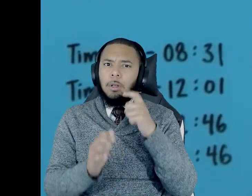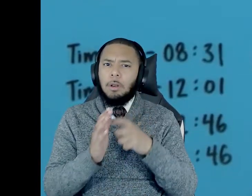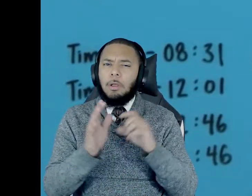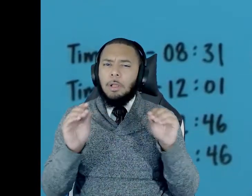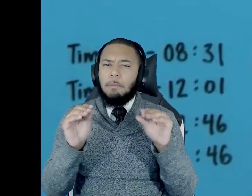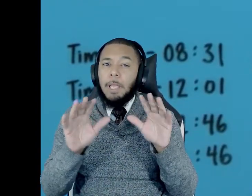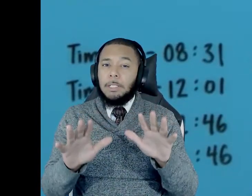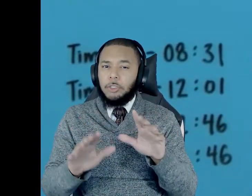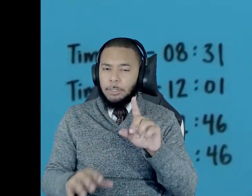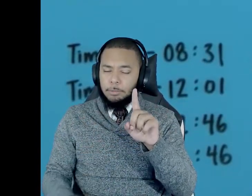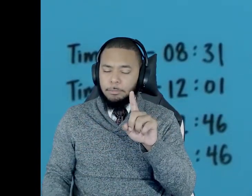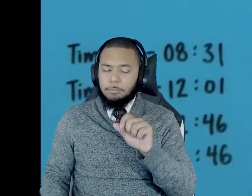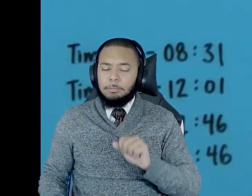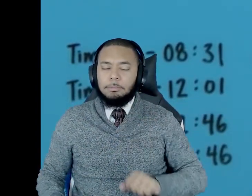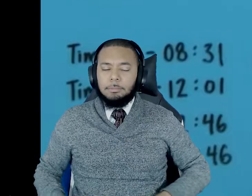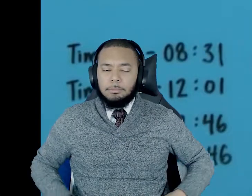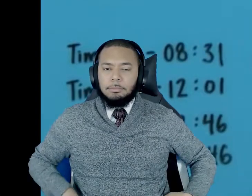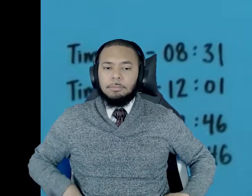hours